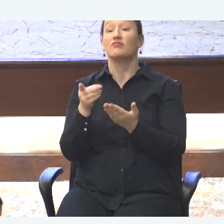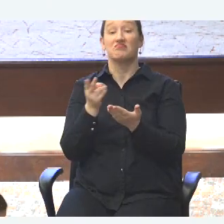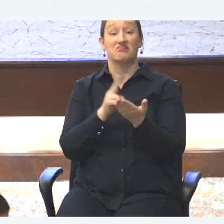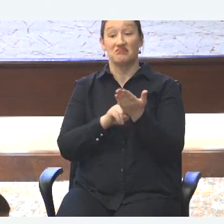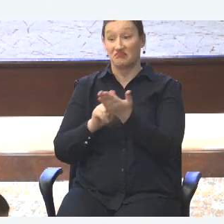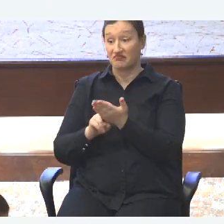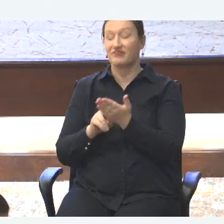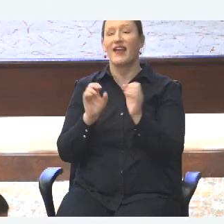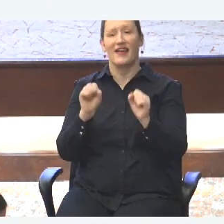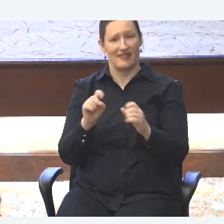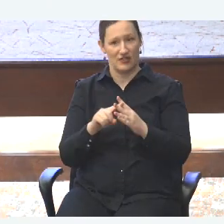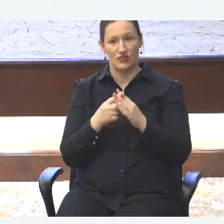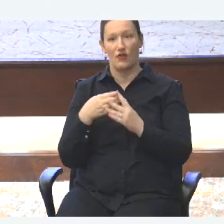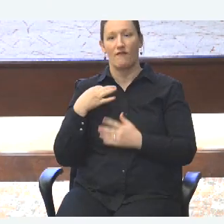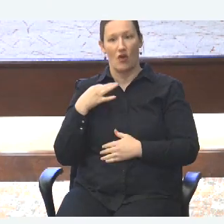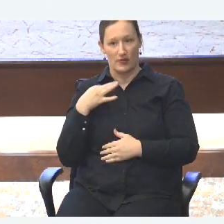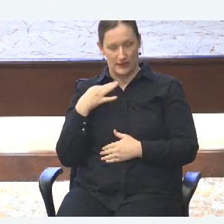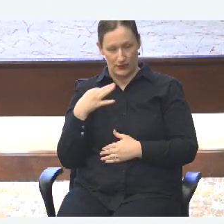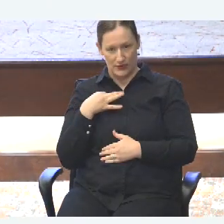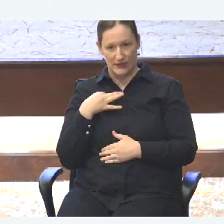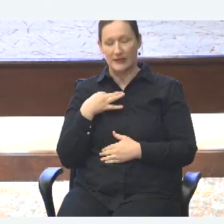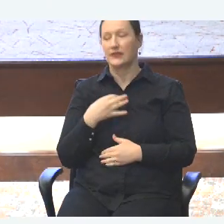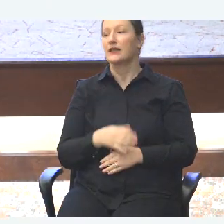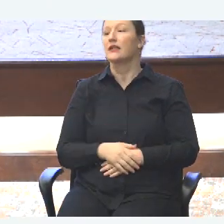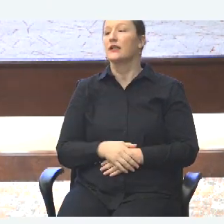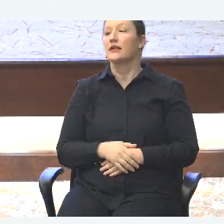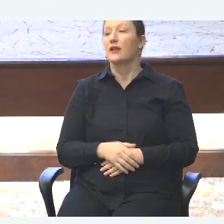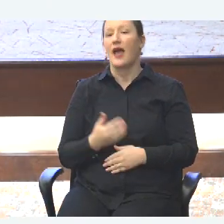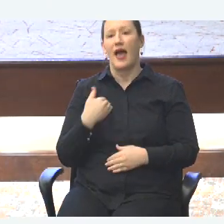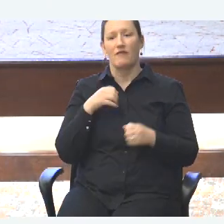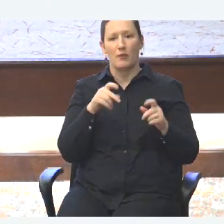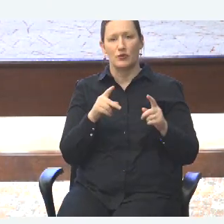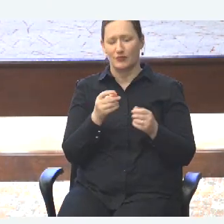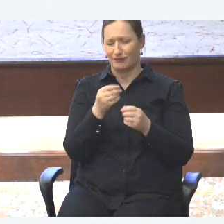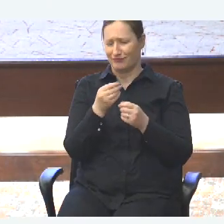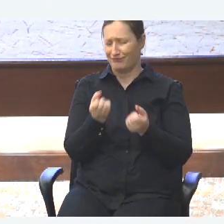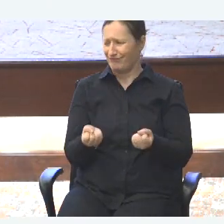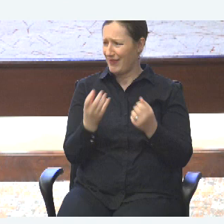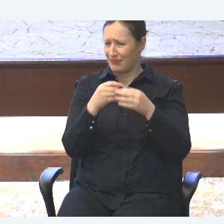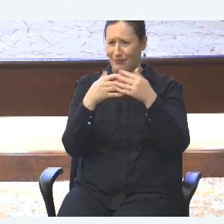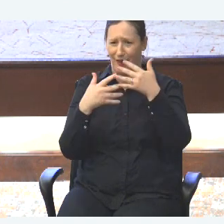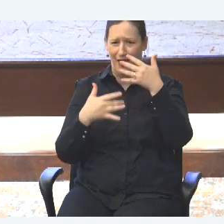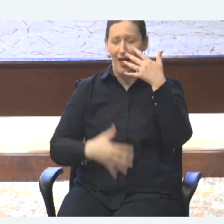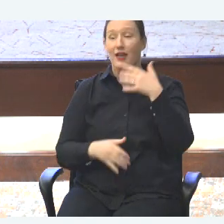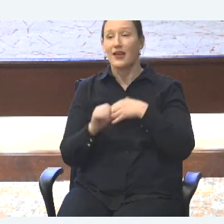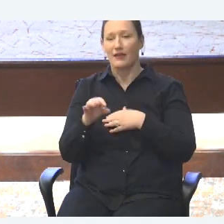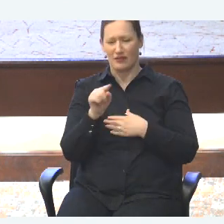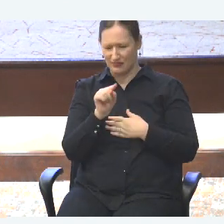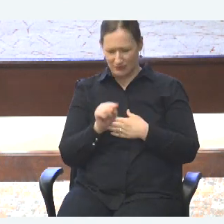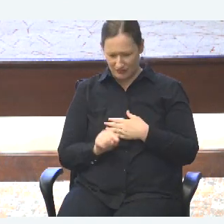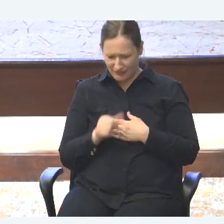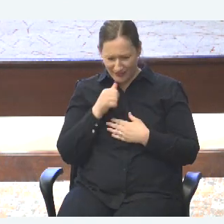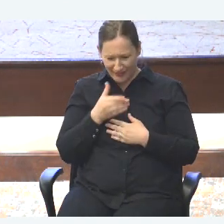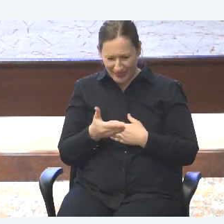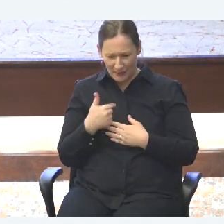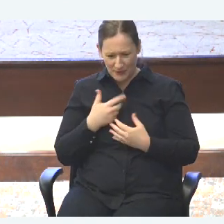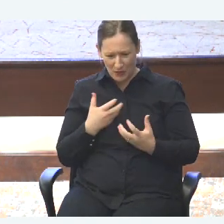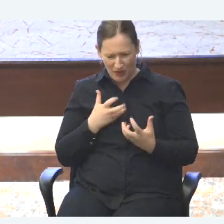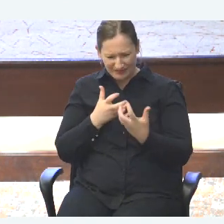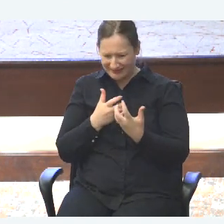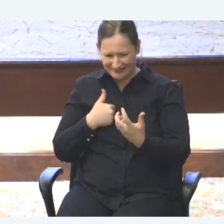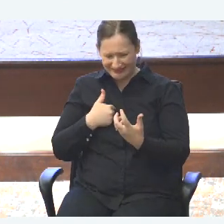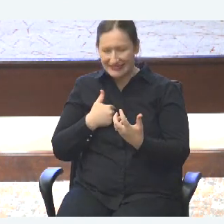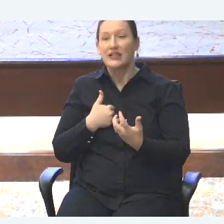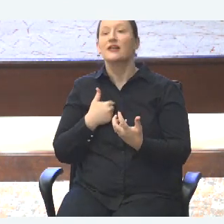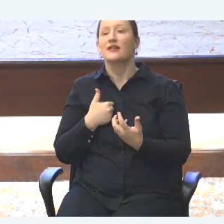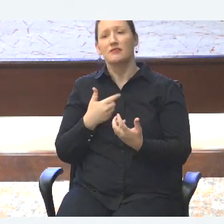then begin volunteering. We have tons of opportunities on there. If you want to help and don't see something, let us know. We're always seeking